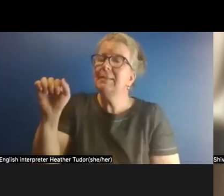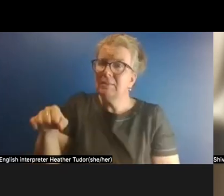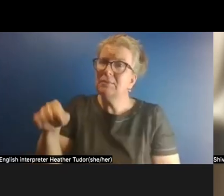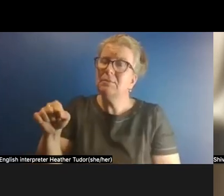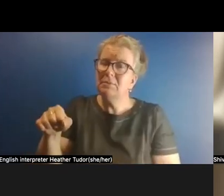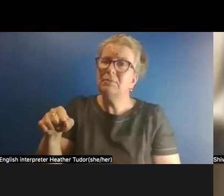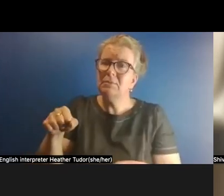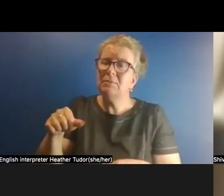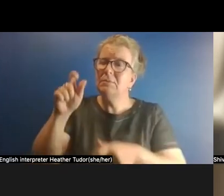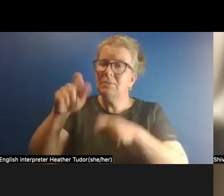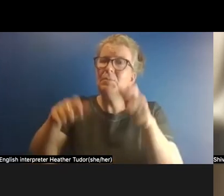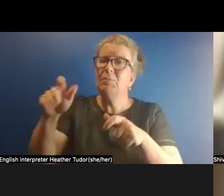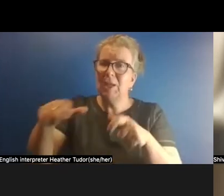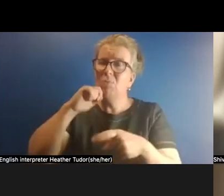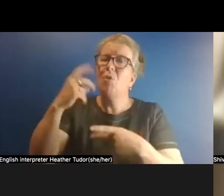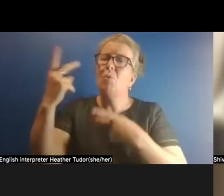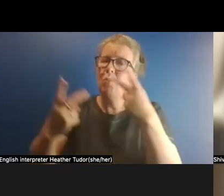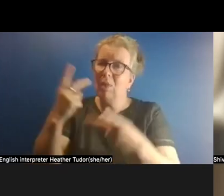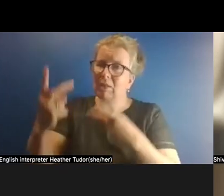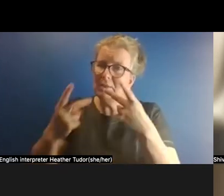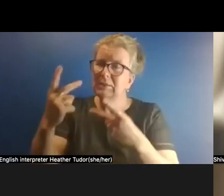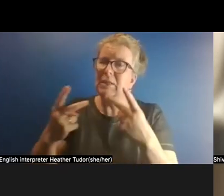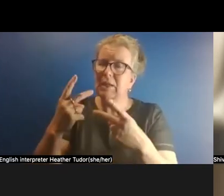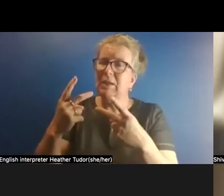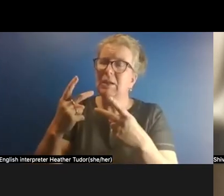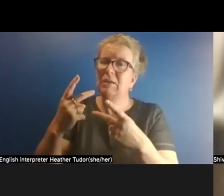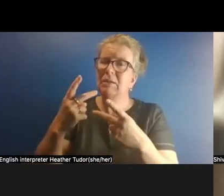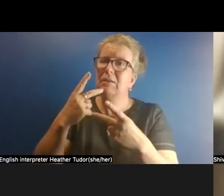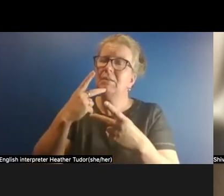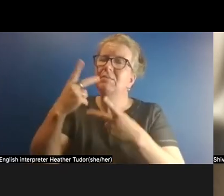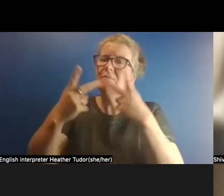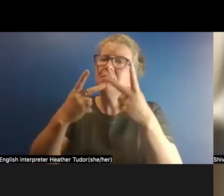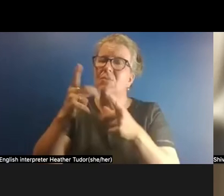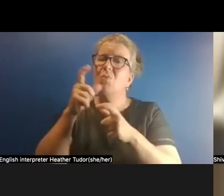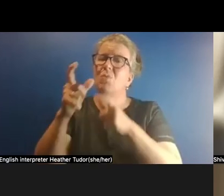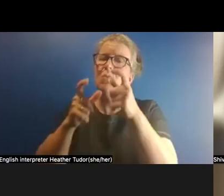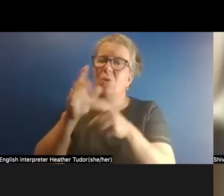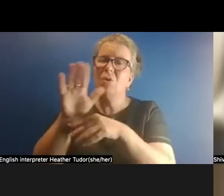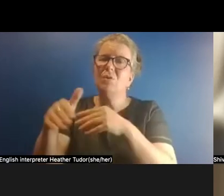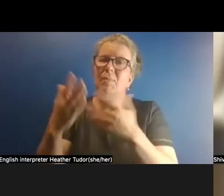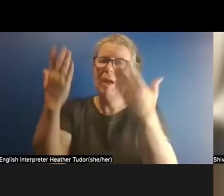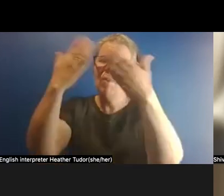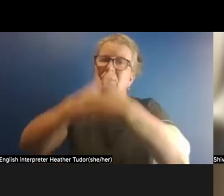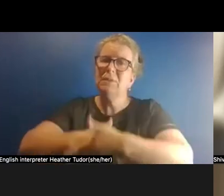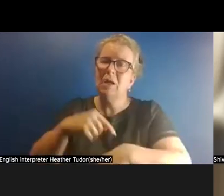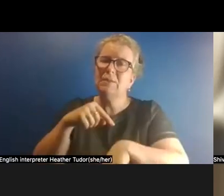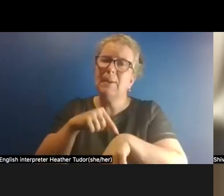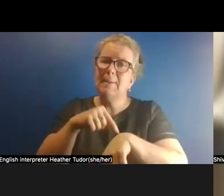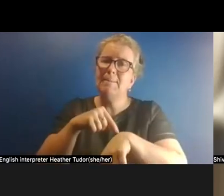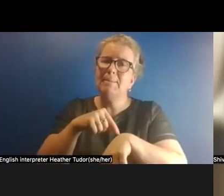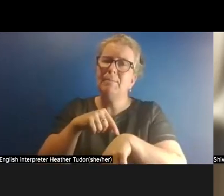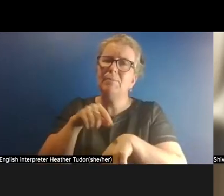about the dark times. And I think having this conversation was liberating in its